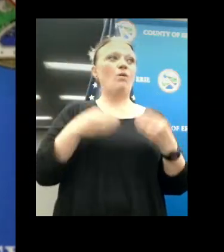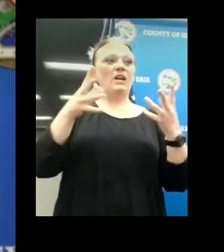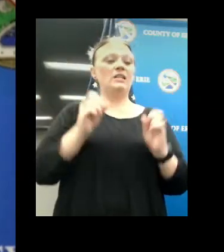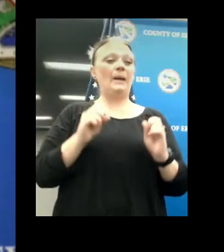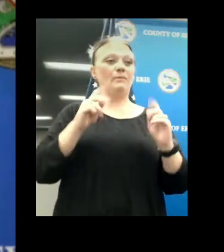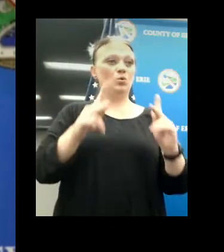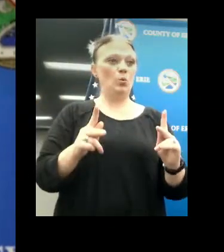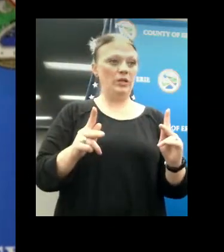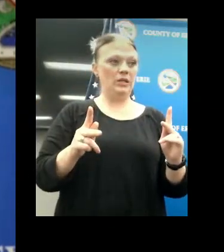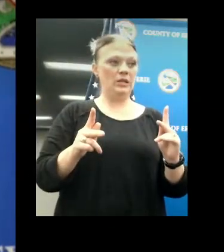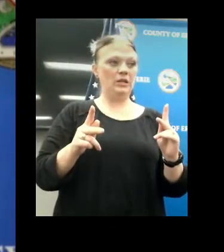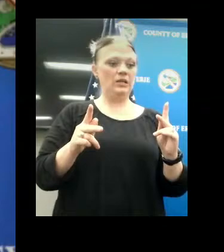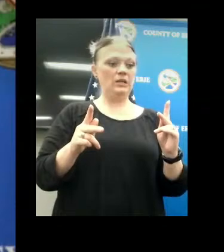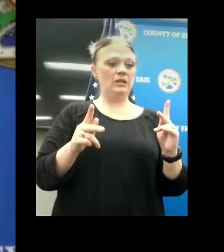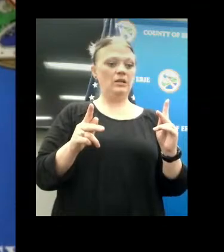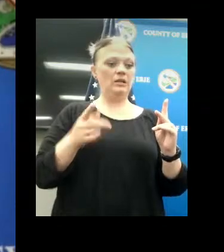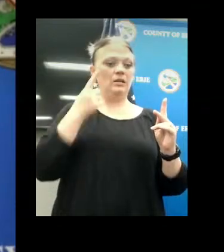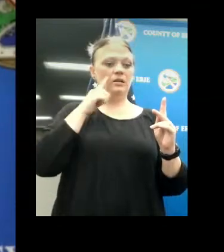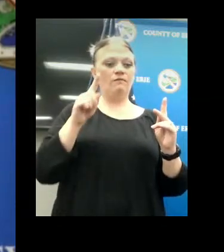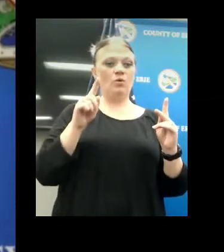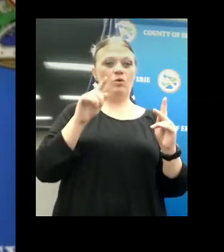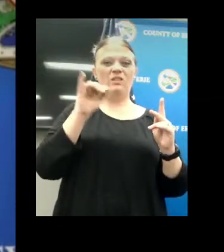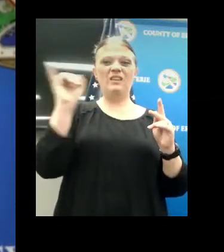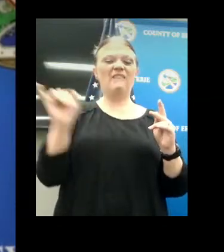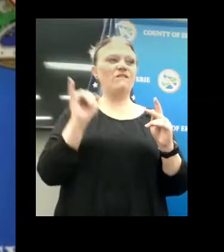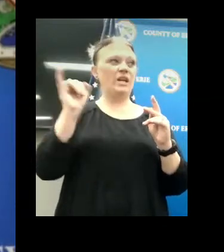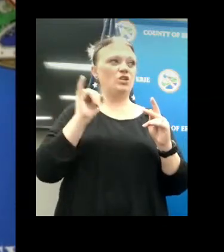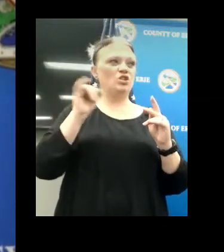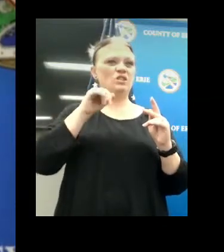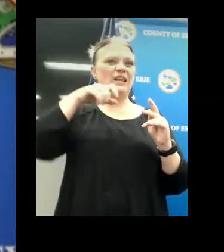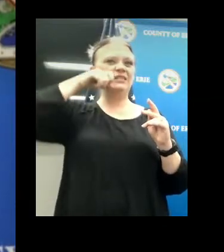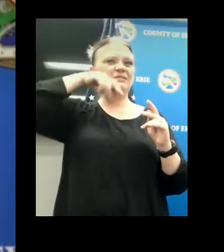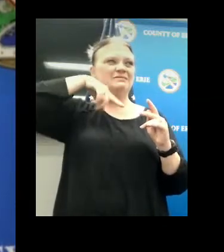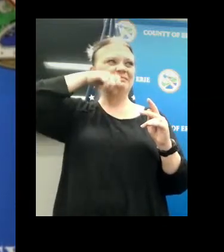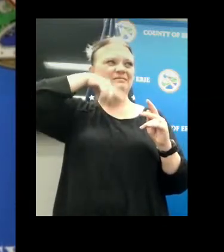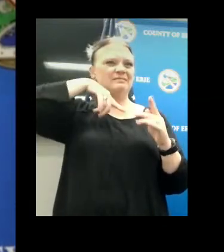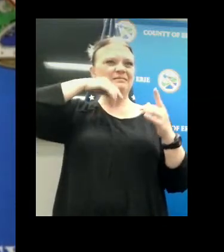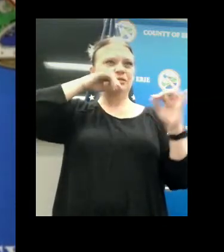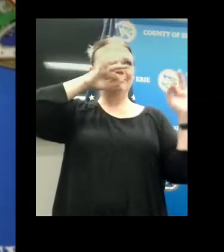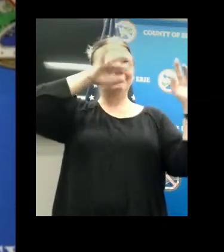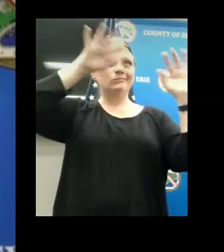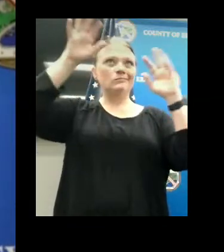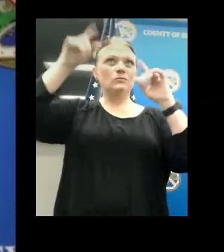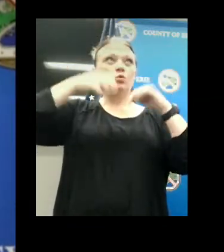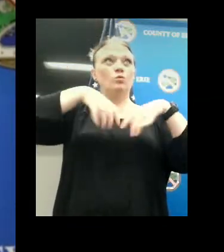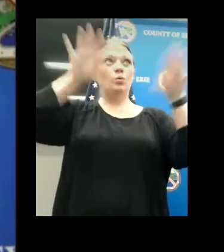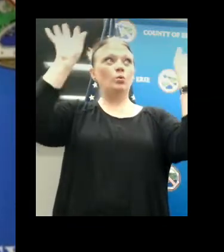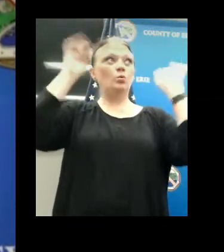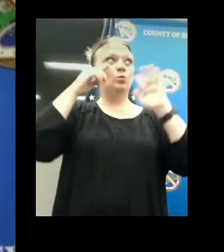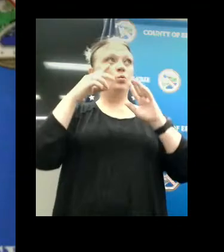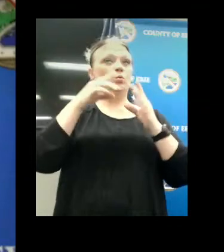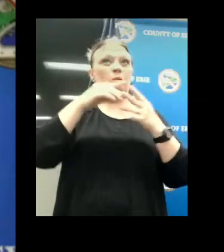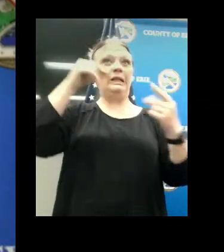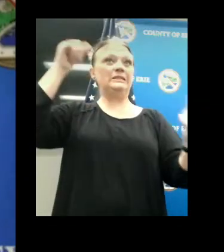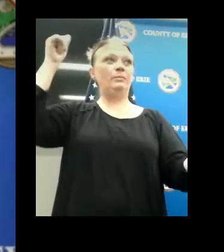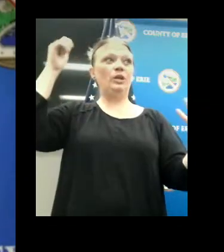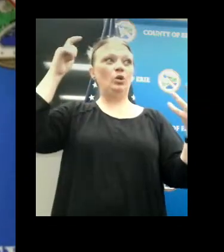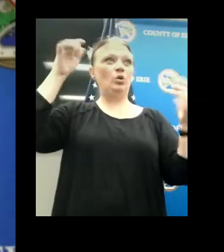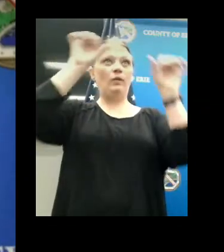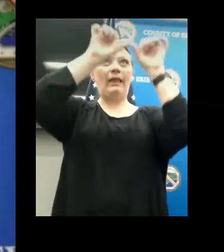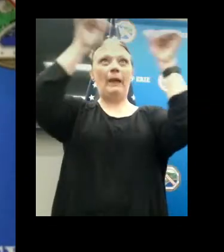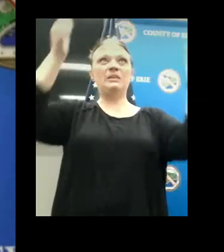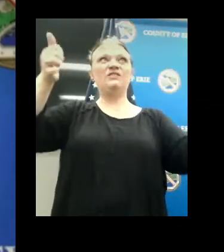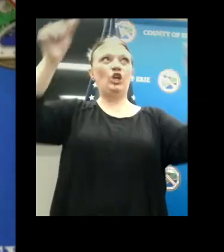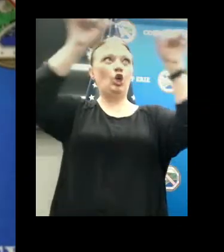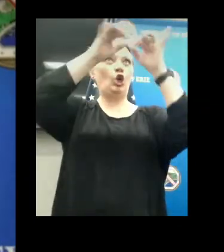the opportunity for those infected droplets, if there are any, to kind of get blown away, disappear into the